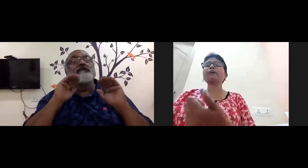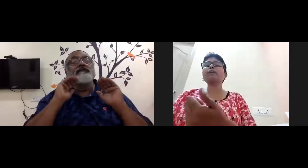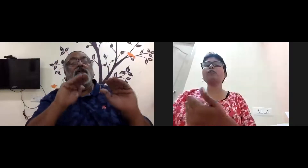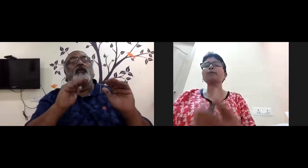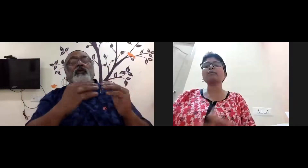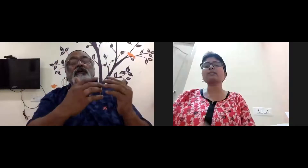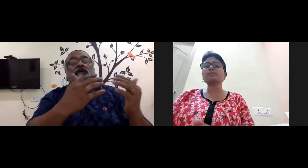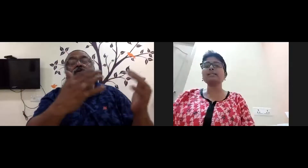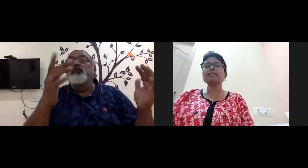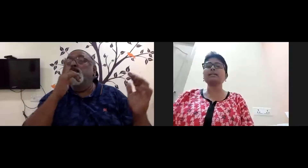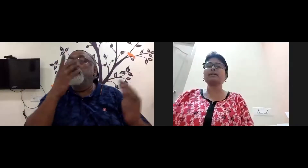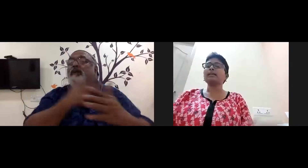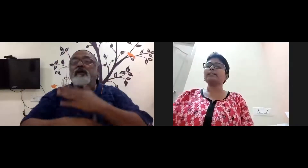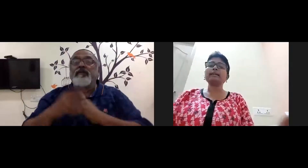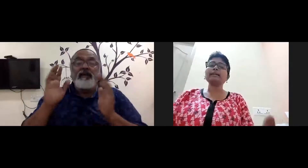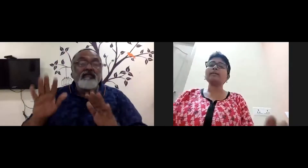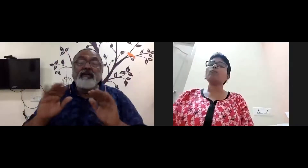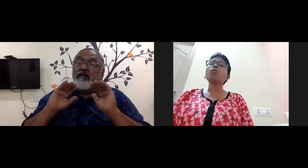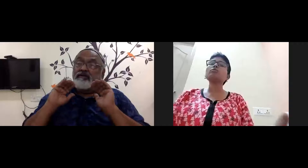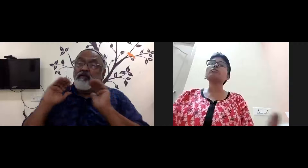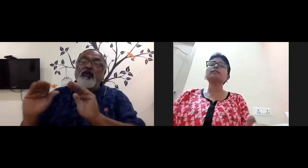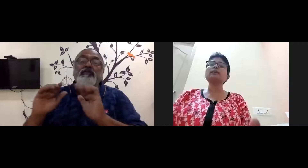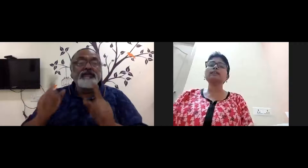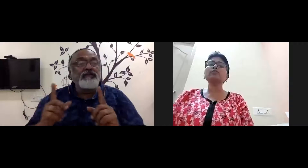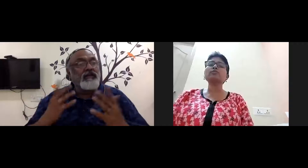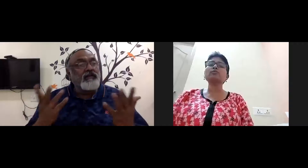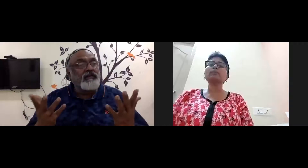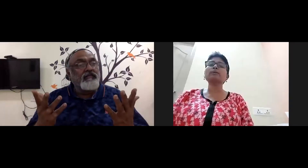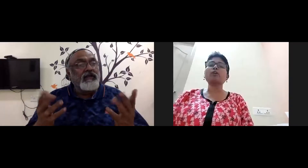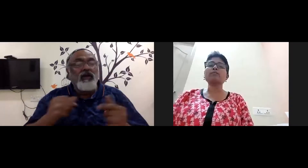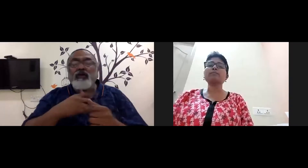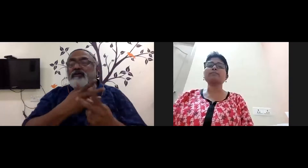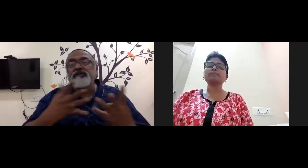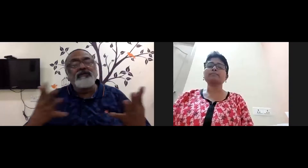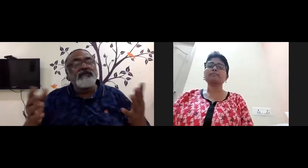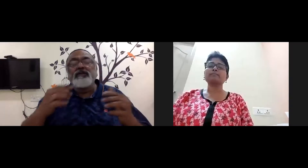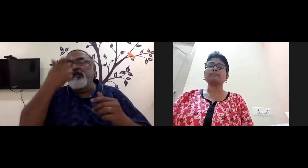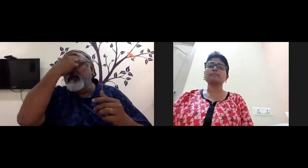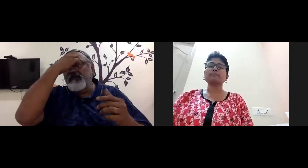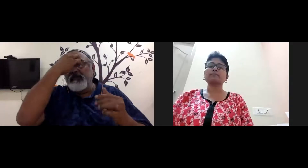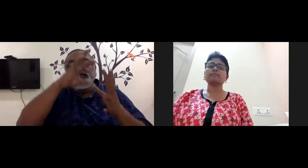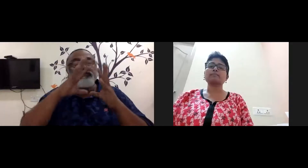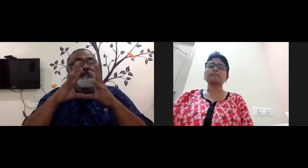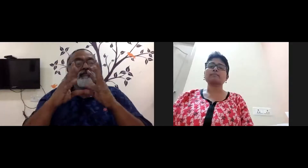their fellow persons with disabilities. Then most of the issues will be solved.